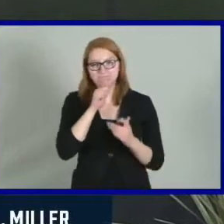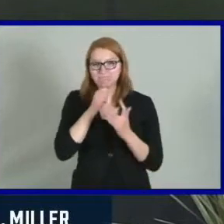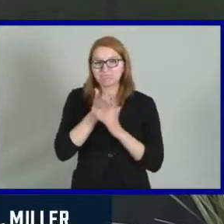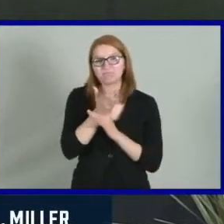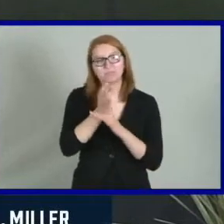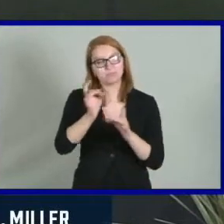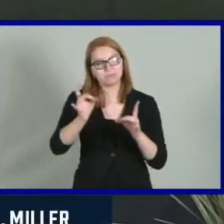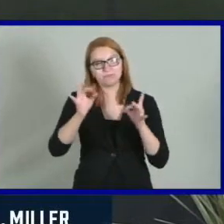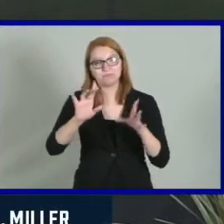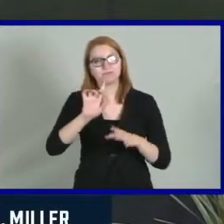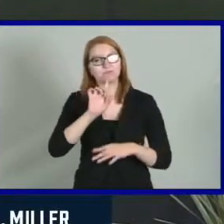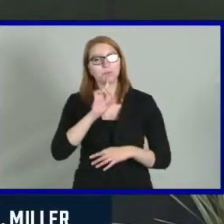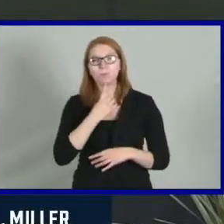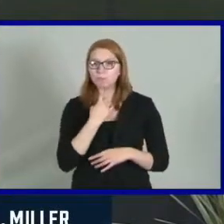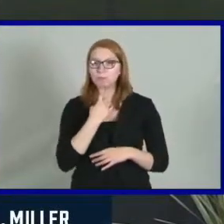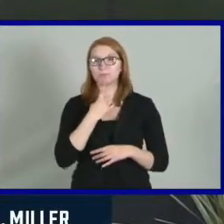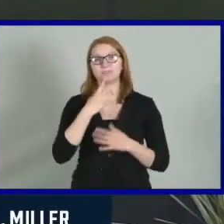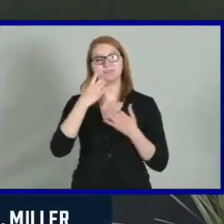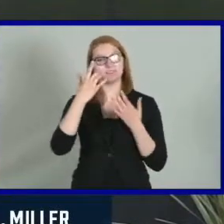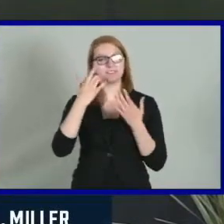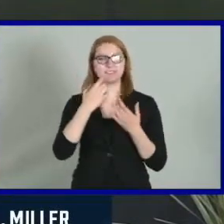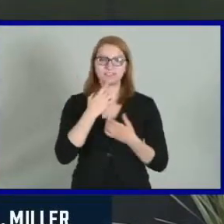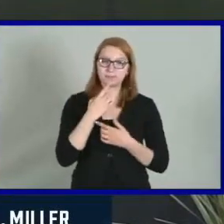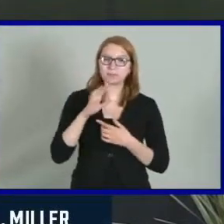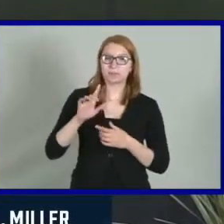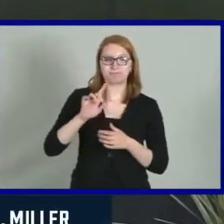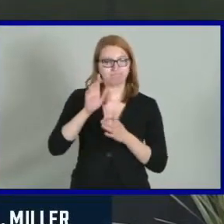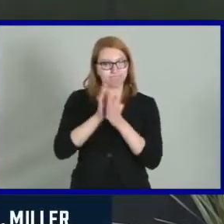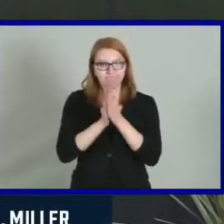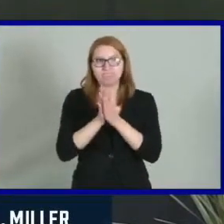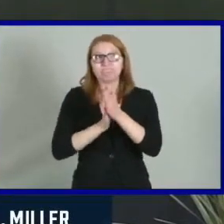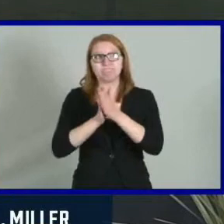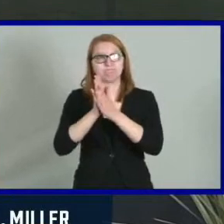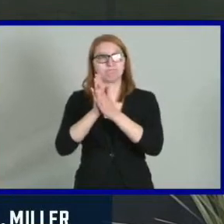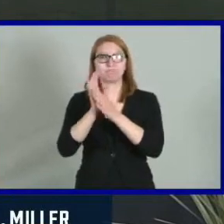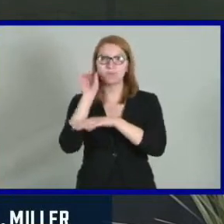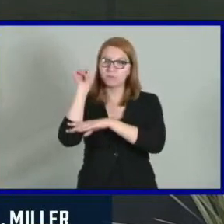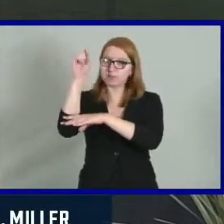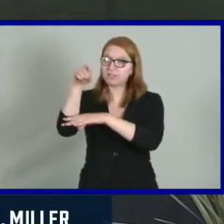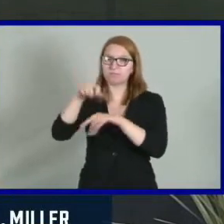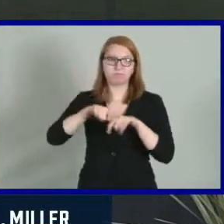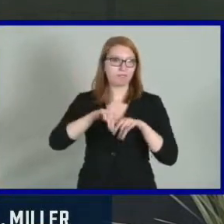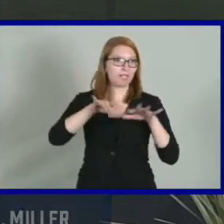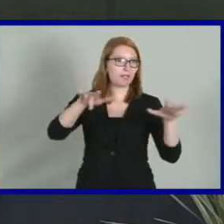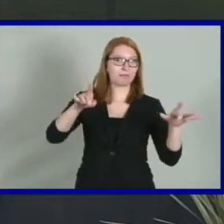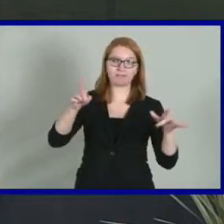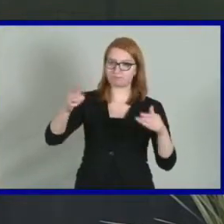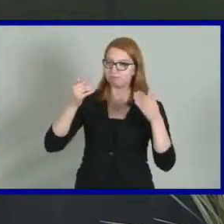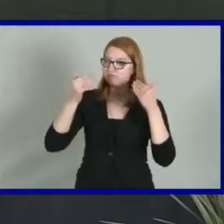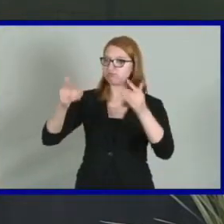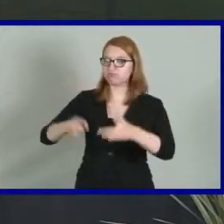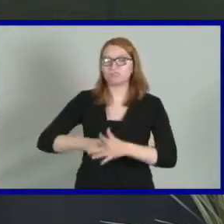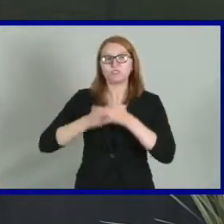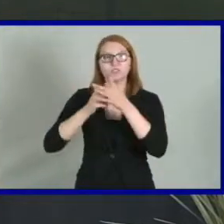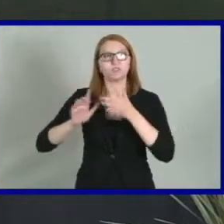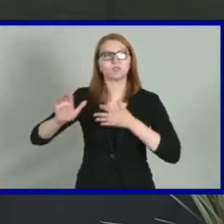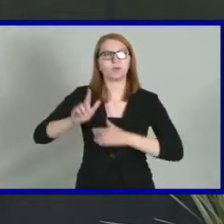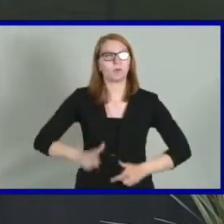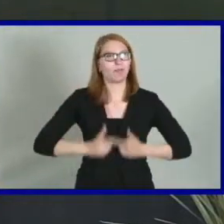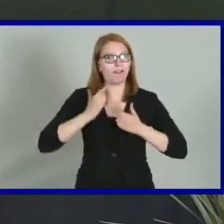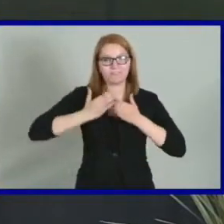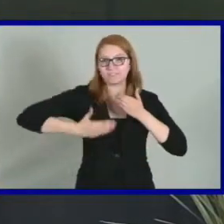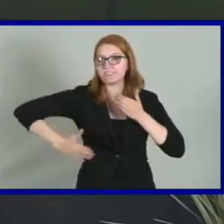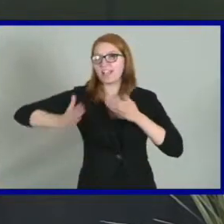great disappointment, and your determination to move beyond a global pandemic and start your lives as university